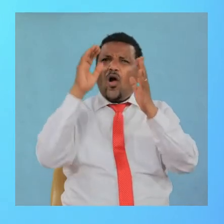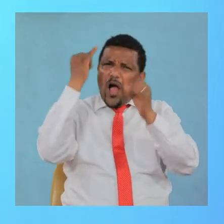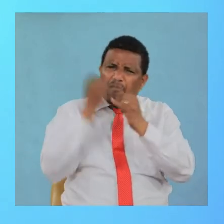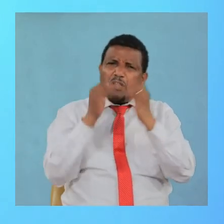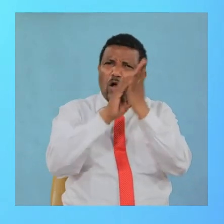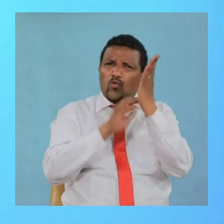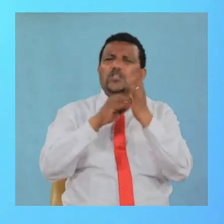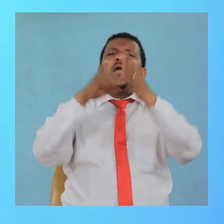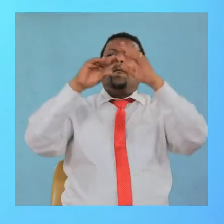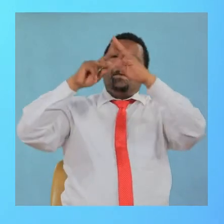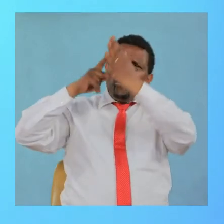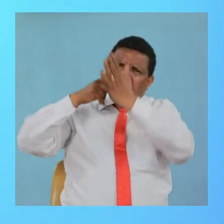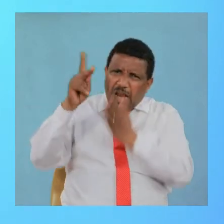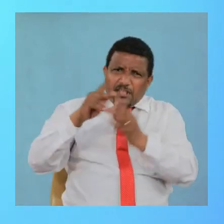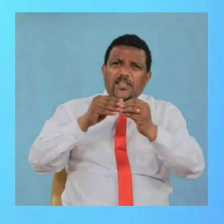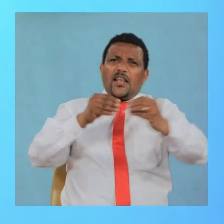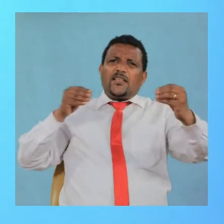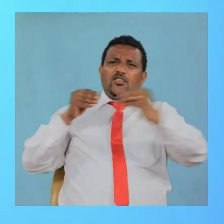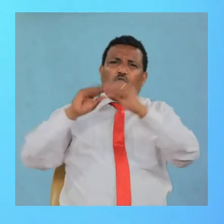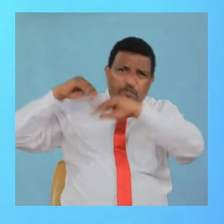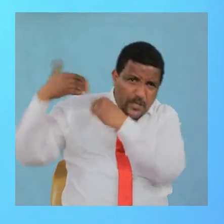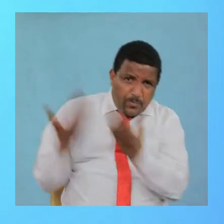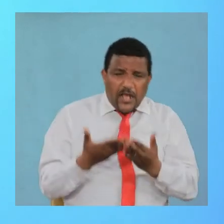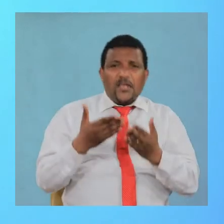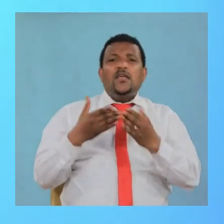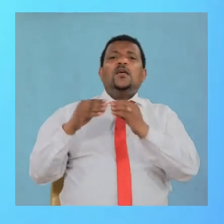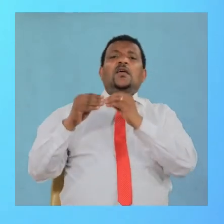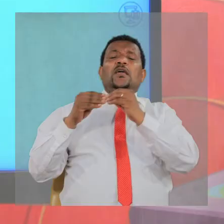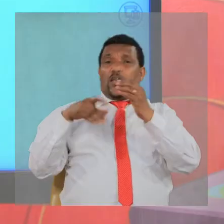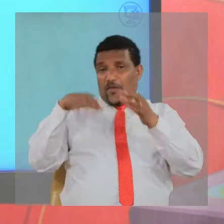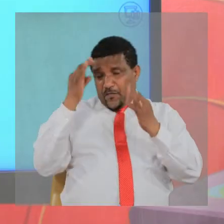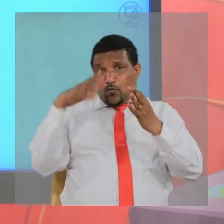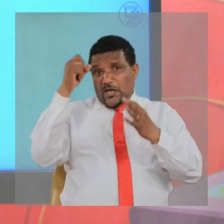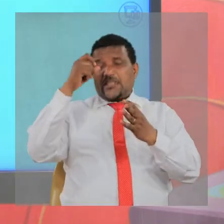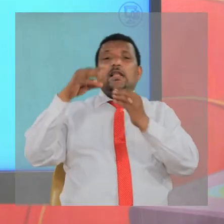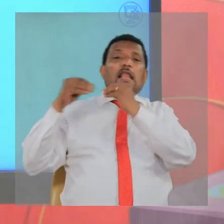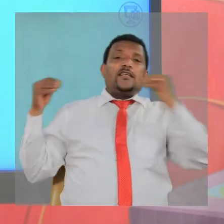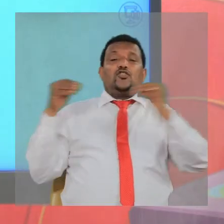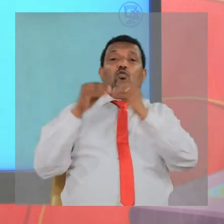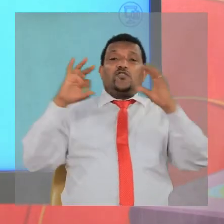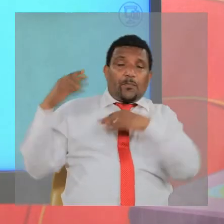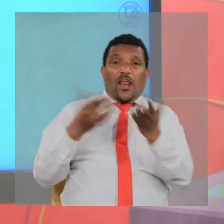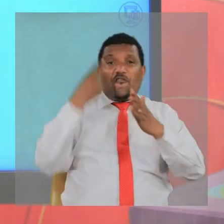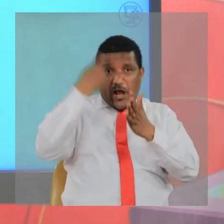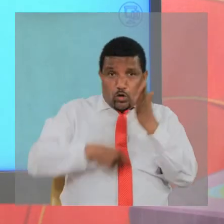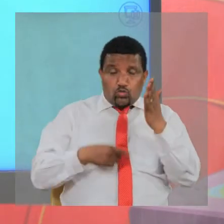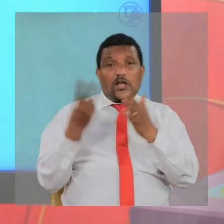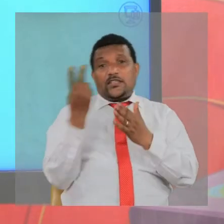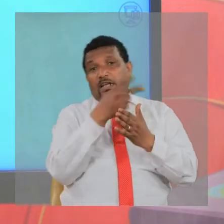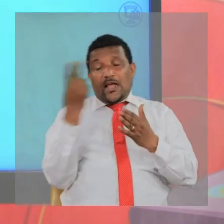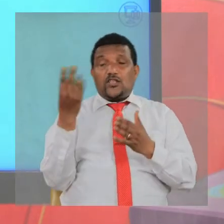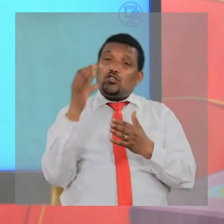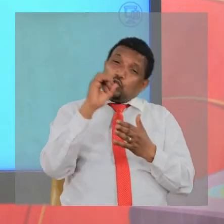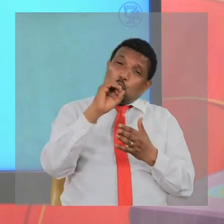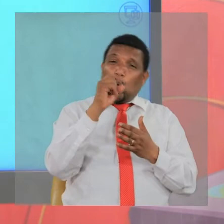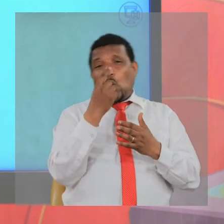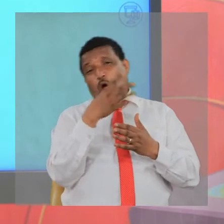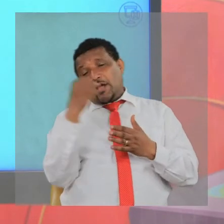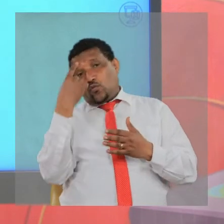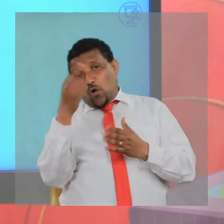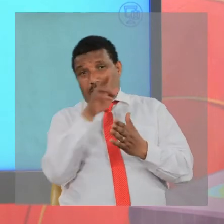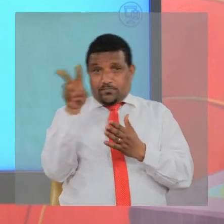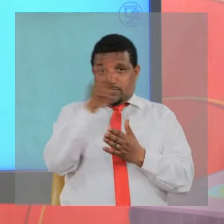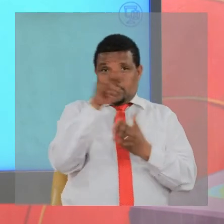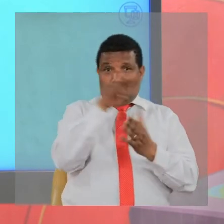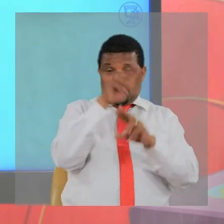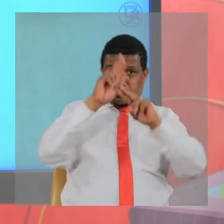price elasticity of supply, if you get elasticity of supply value that relies between 0 and 1, then